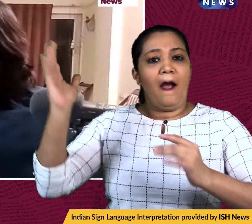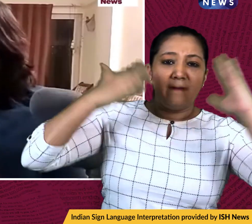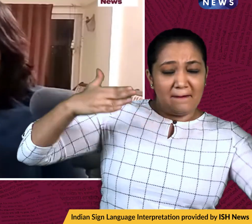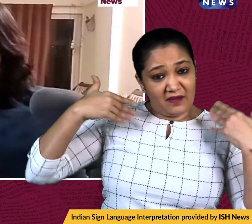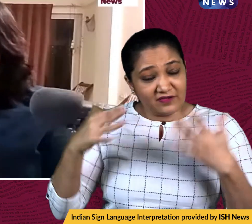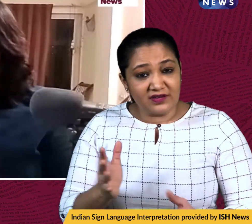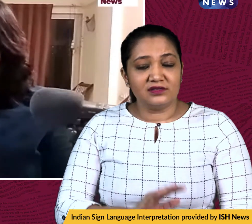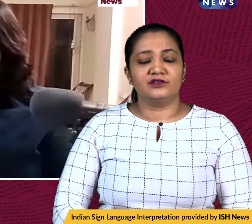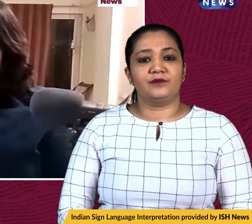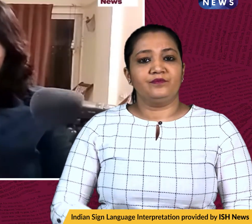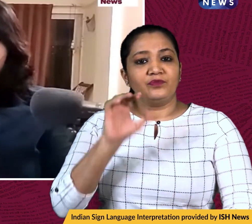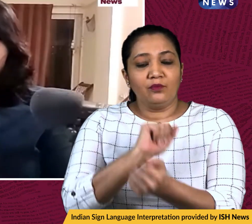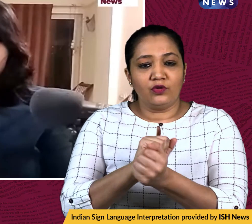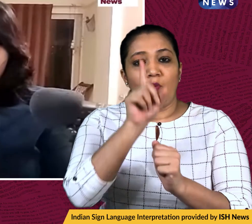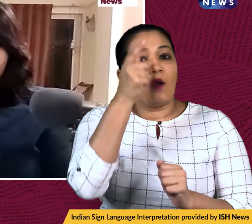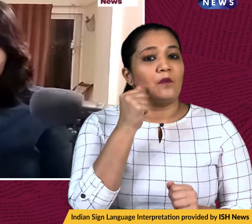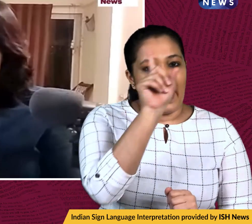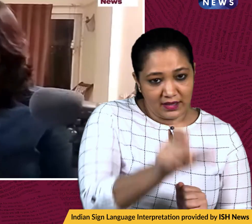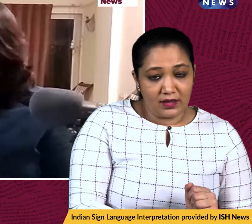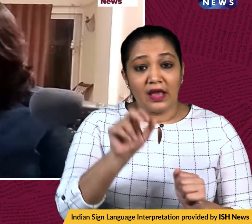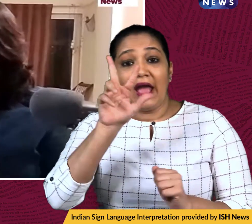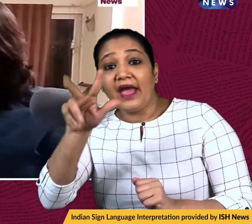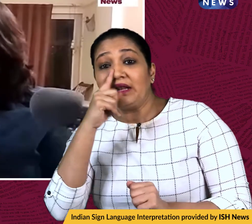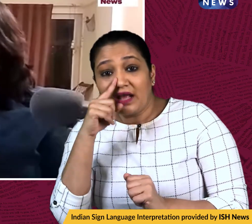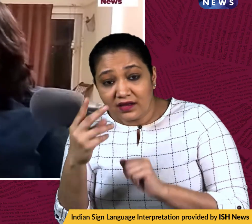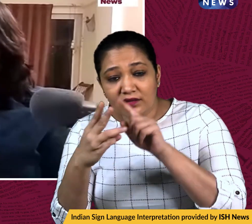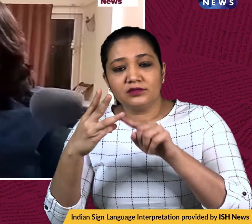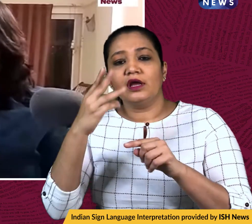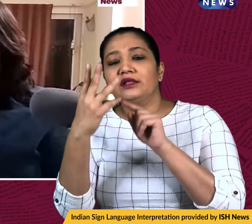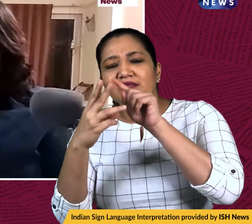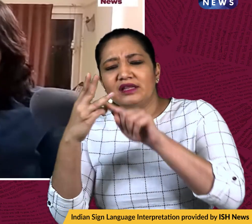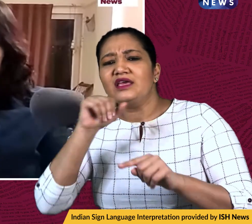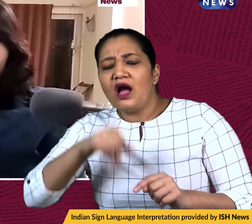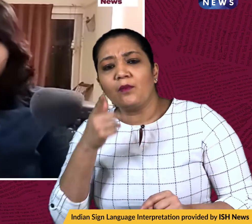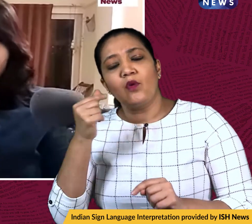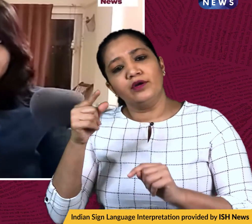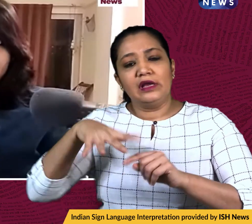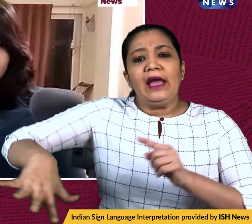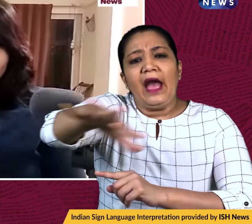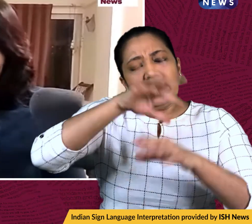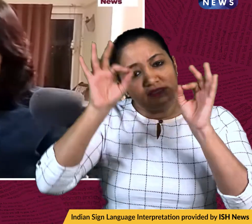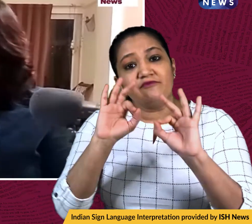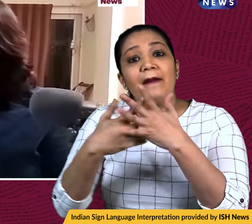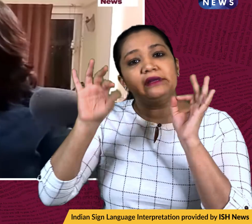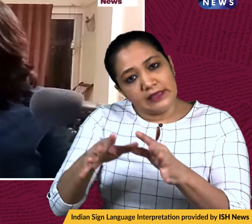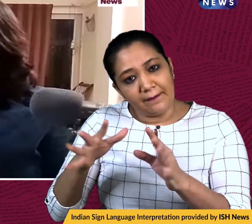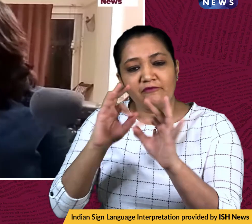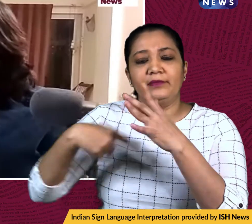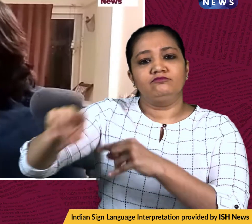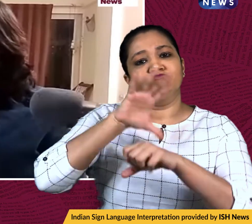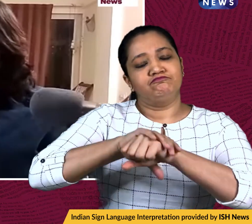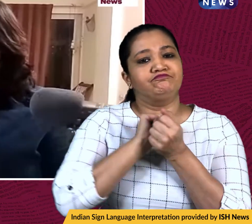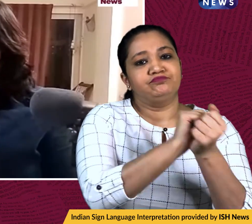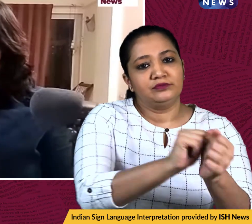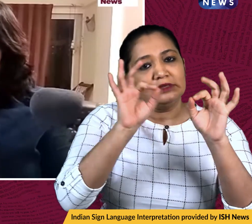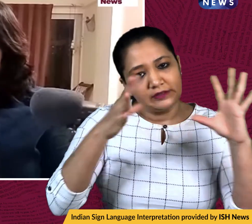them. Till now, the police have arrested a man, 8 women, and apprehended 3 boys, all from the same family, in